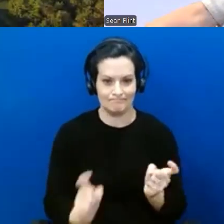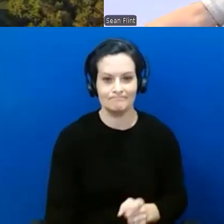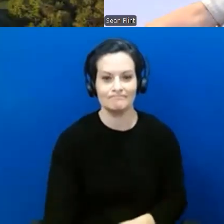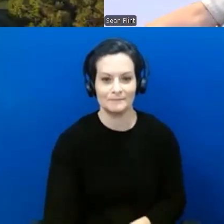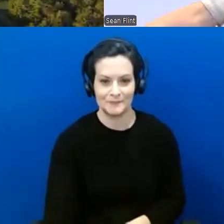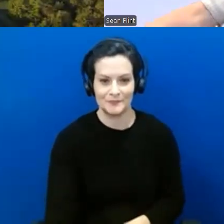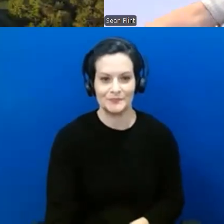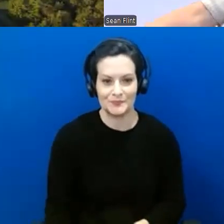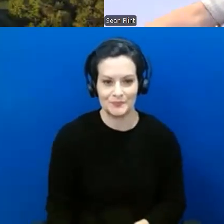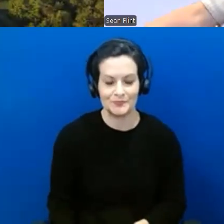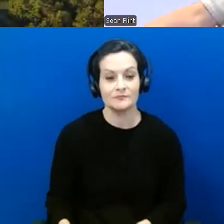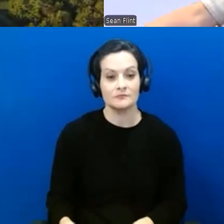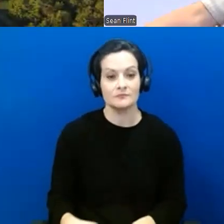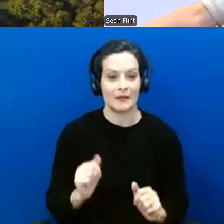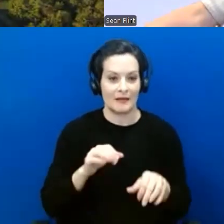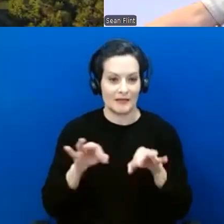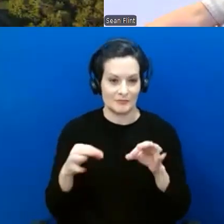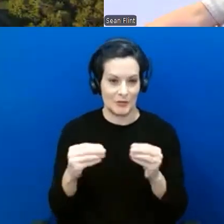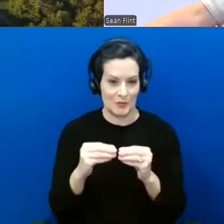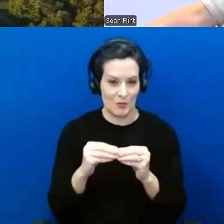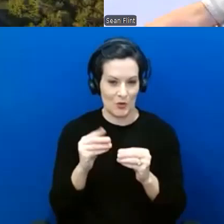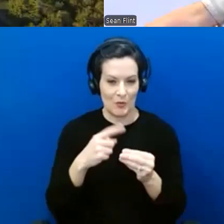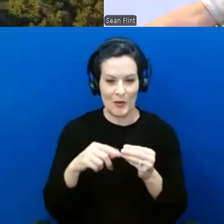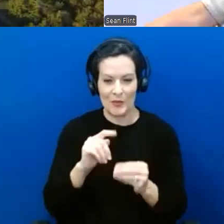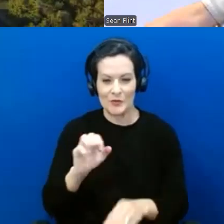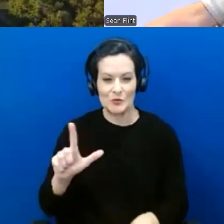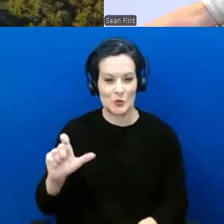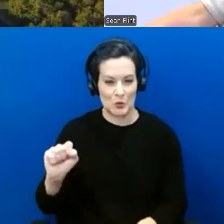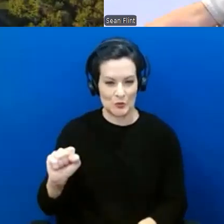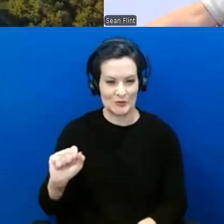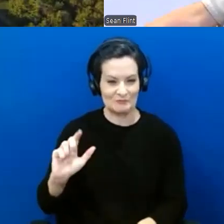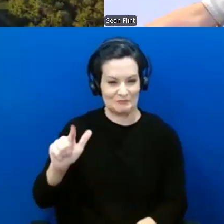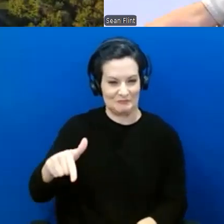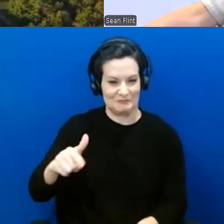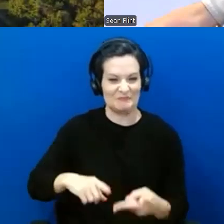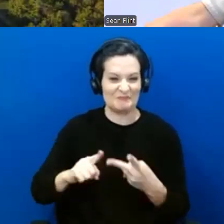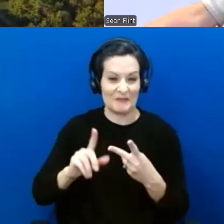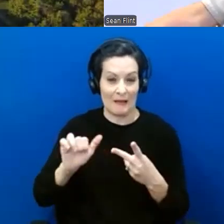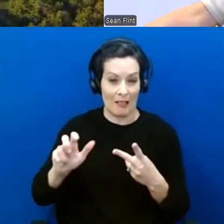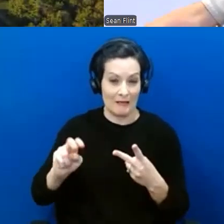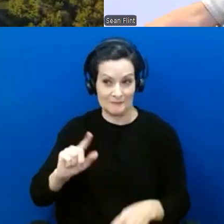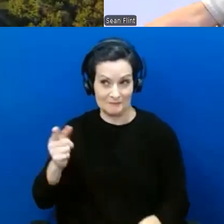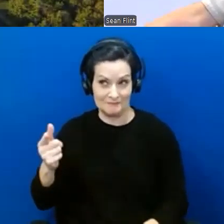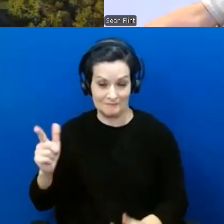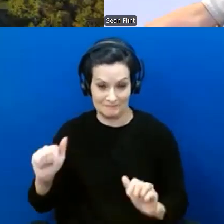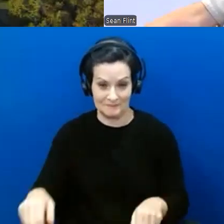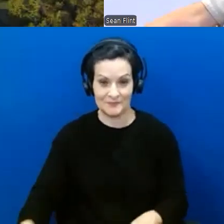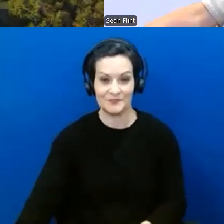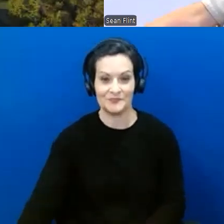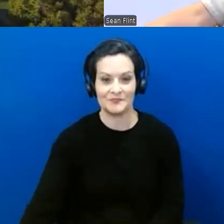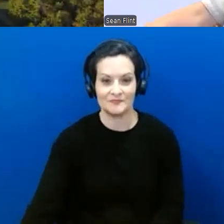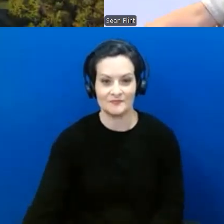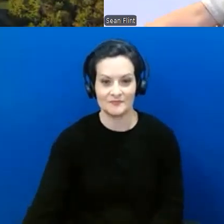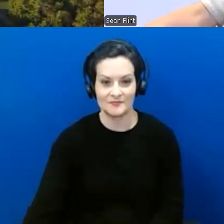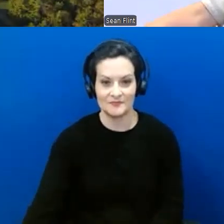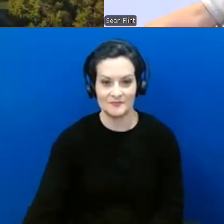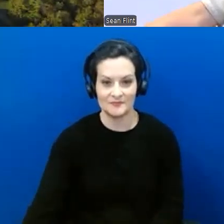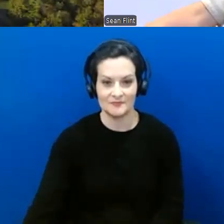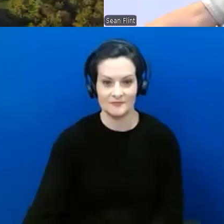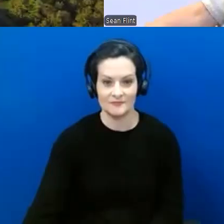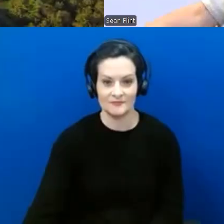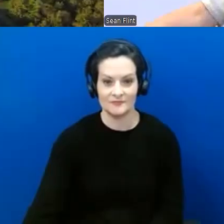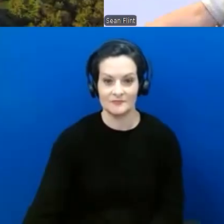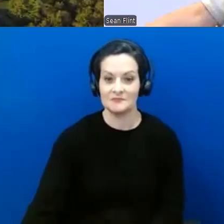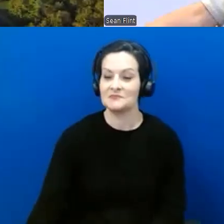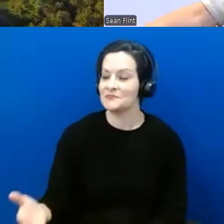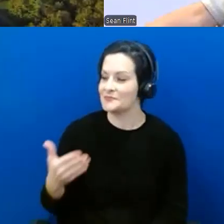land management? And I can talk more about those tools after. I want to let Alison jump in now. Yeah, thanks for that. Go ahead. So, Alison, I think you